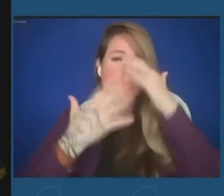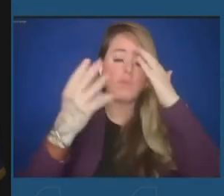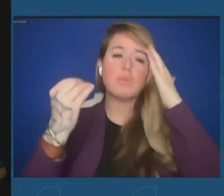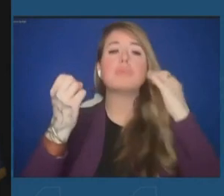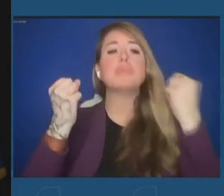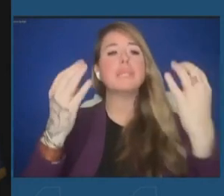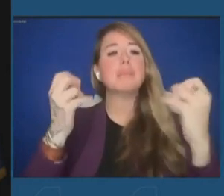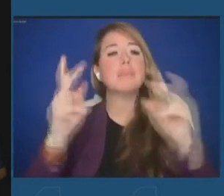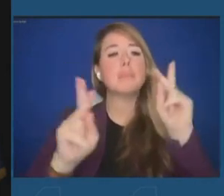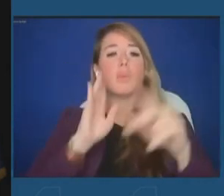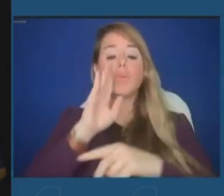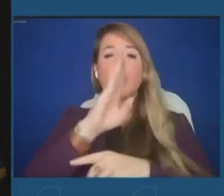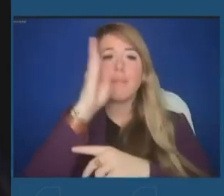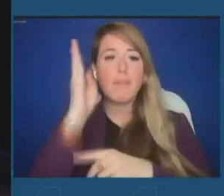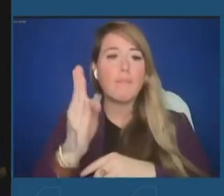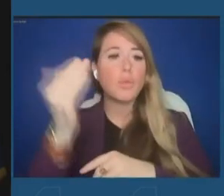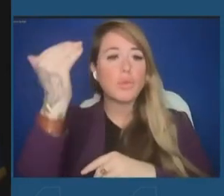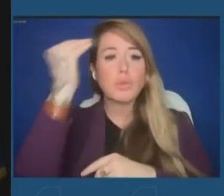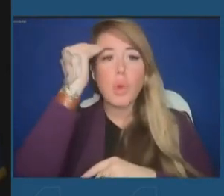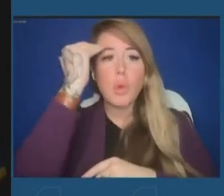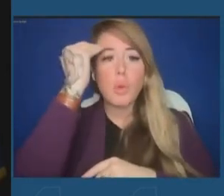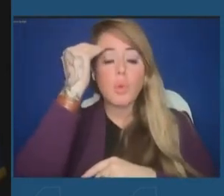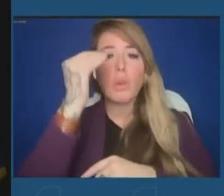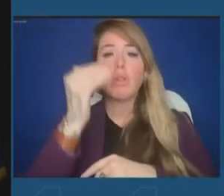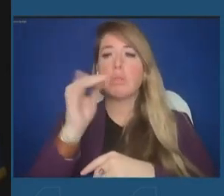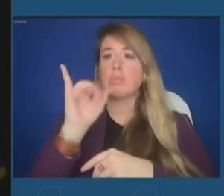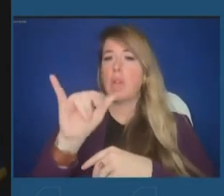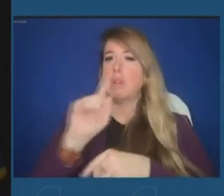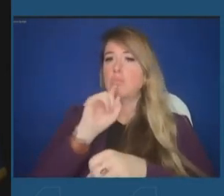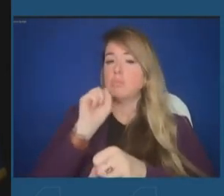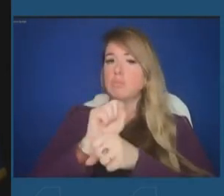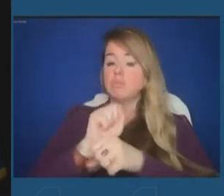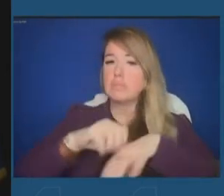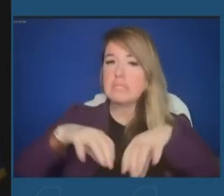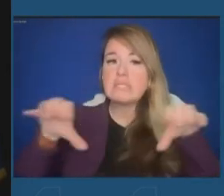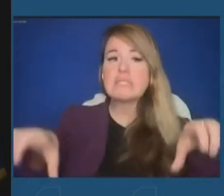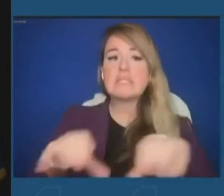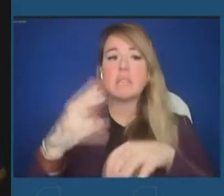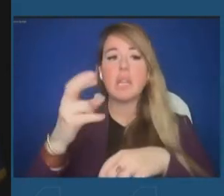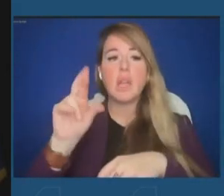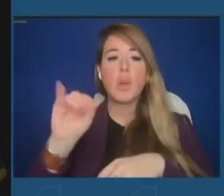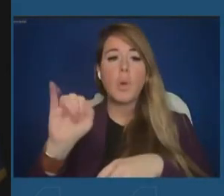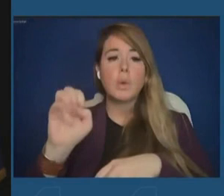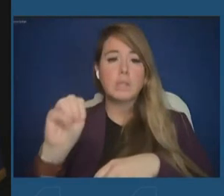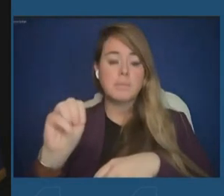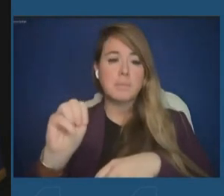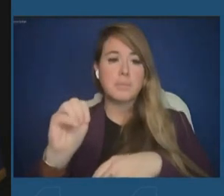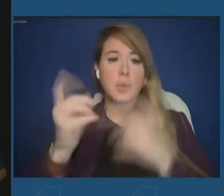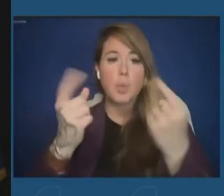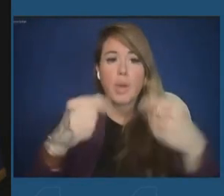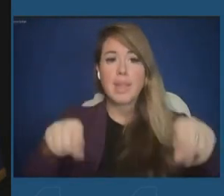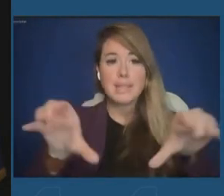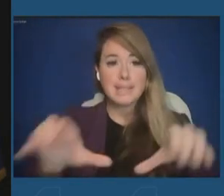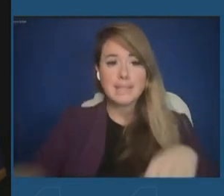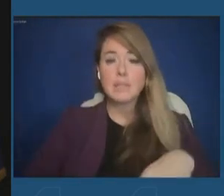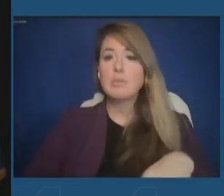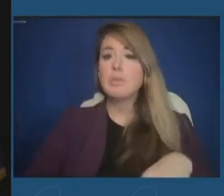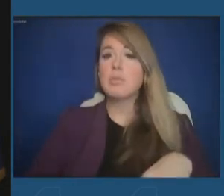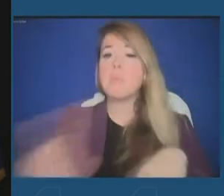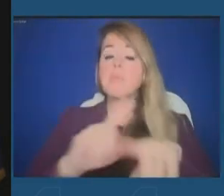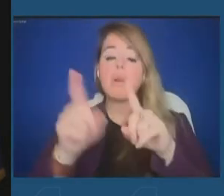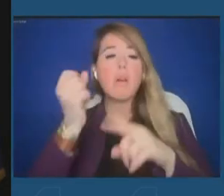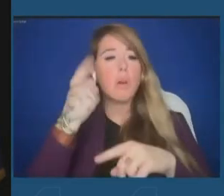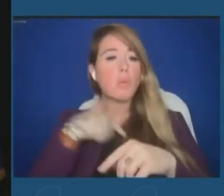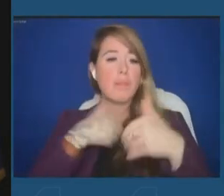people will never know the act of heroism that they performed on behalf of someone else, another fellow citizen. But there are some